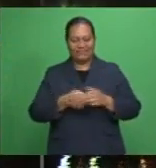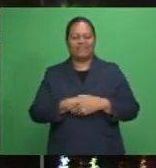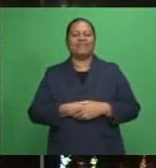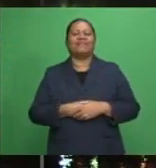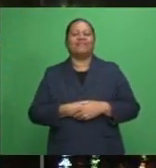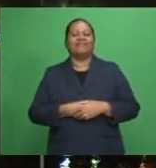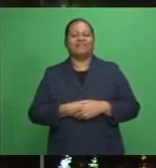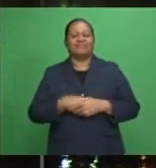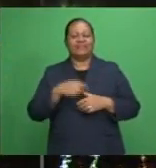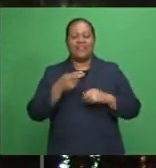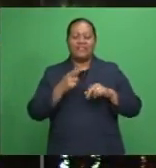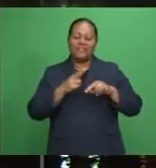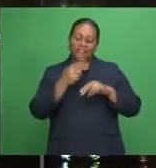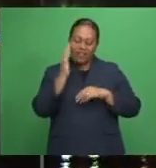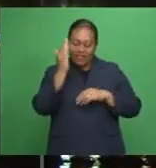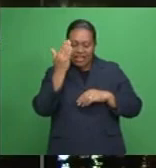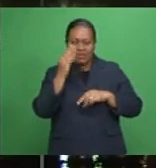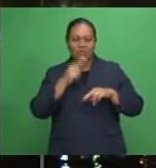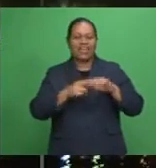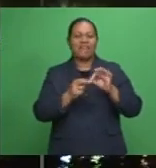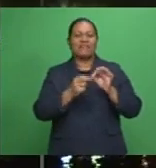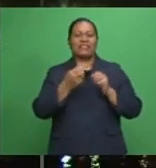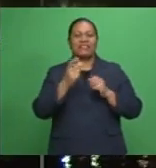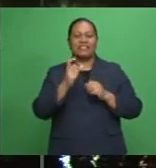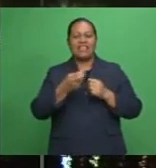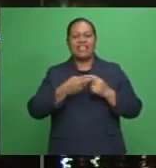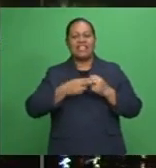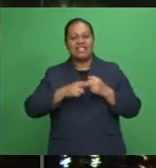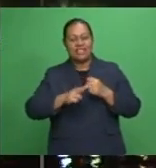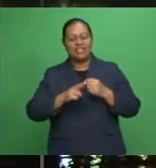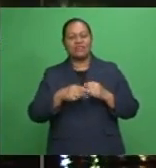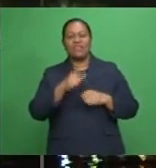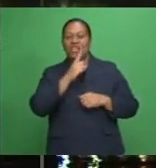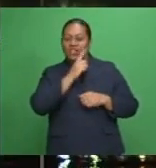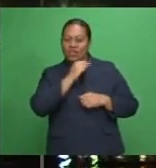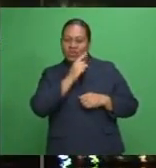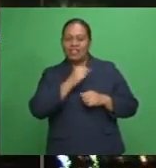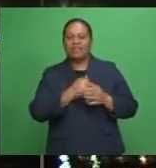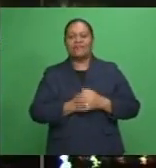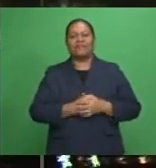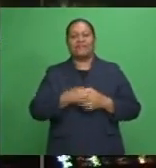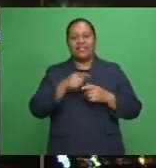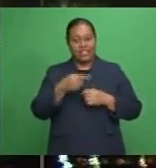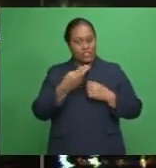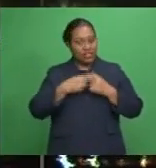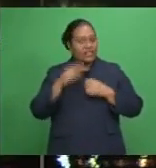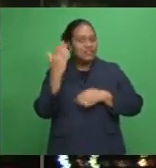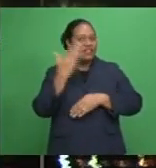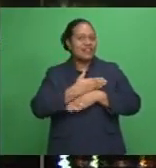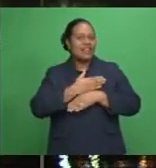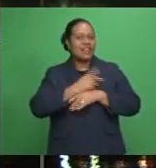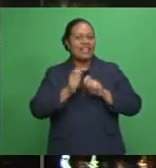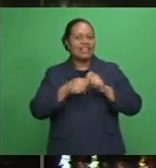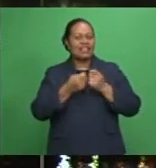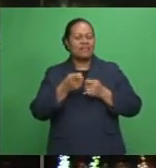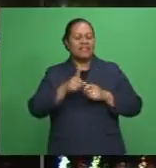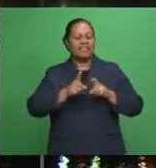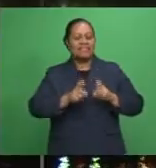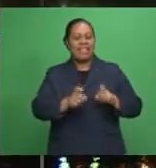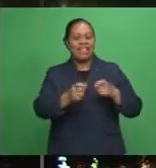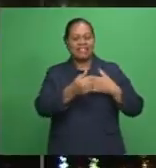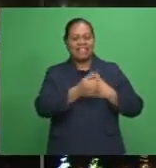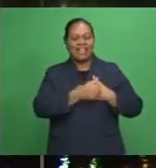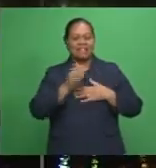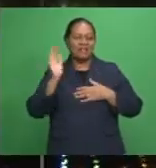fbcnews@fbc.com.fj, by Facebook page FBC News and our Twitter page at FBC_news. That's your news for tonight. From the team and I, stay safe.